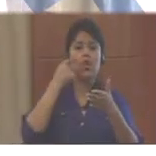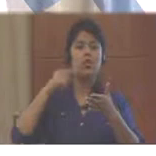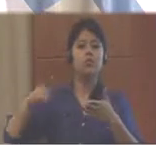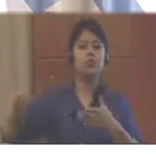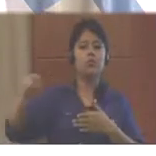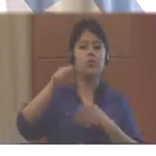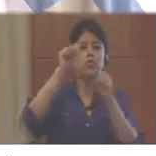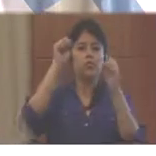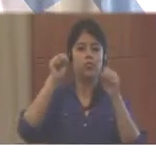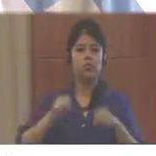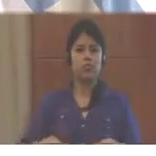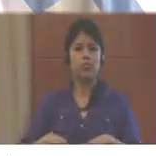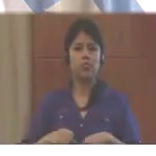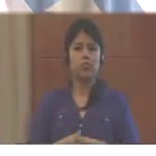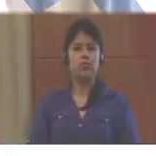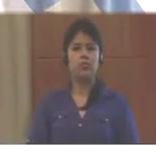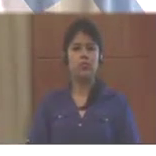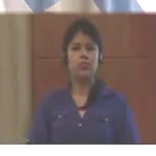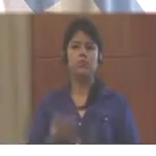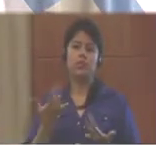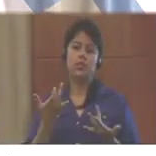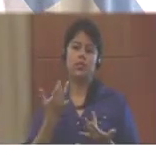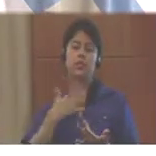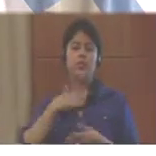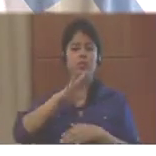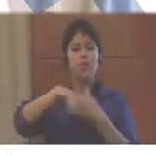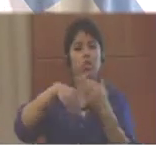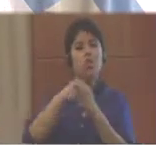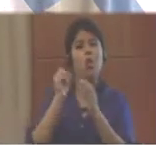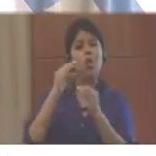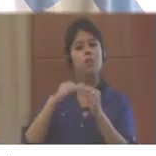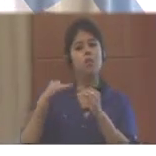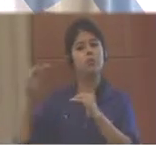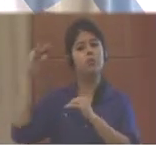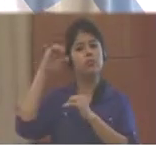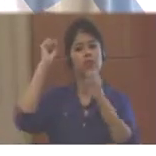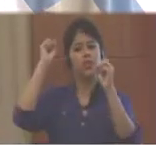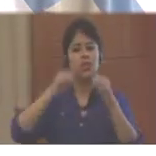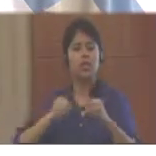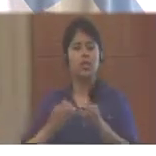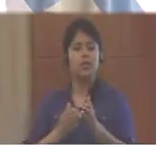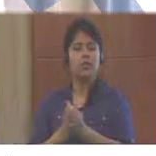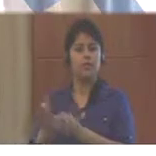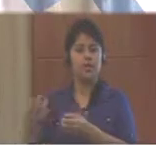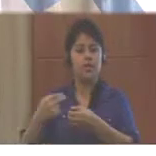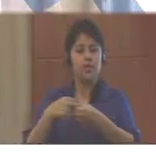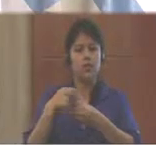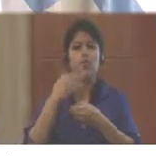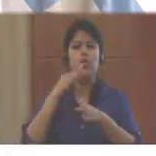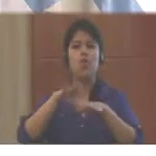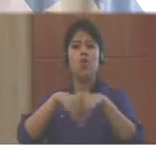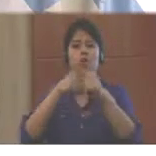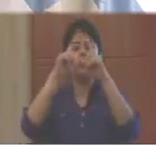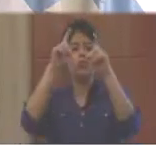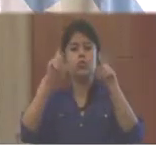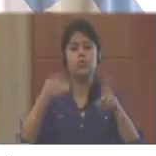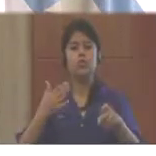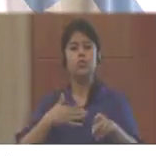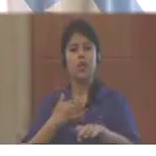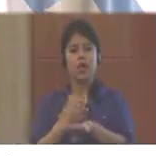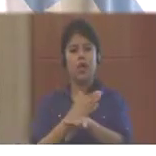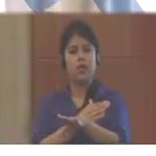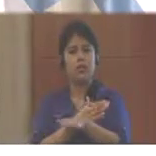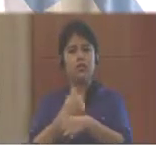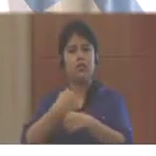and you have already been able to, I hope all of you have already accessed. And this is a consultation that